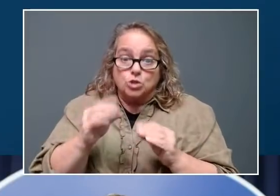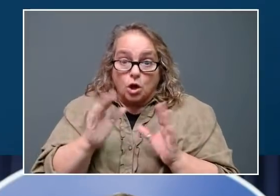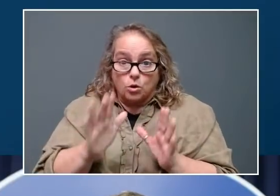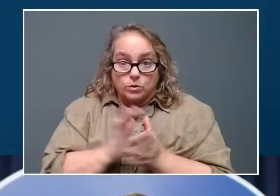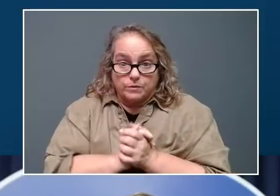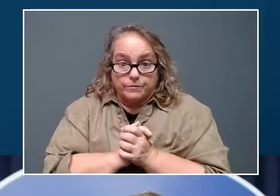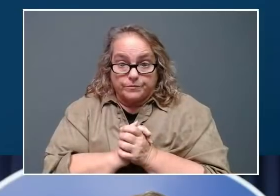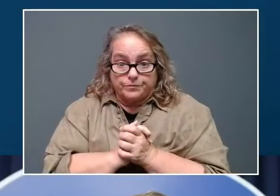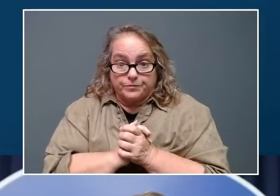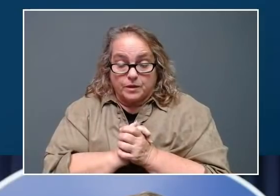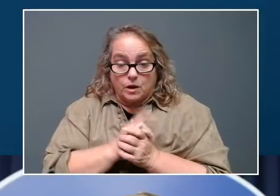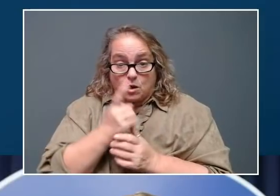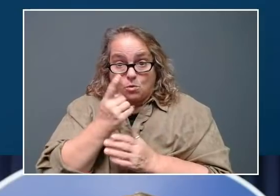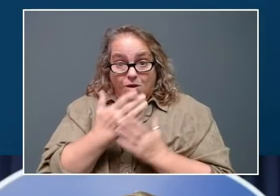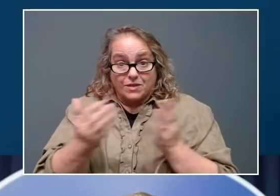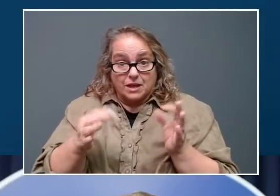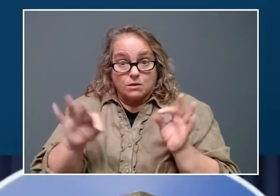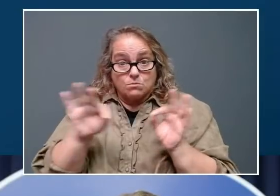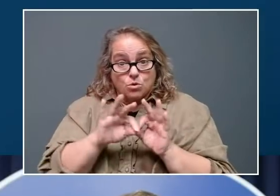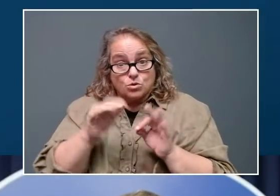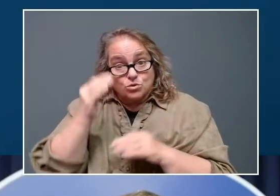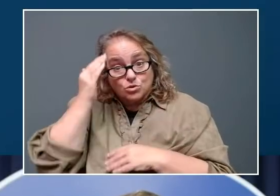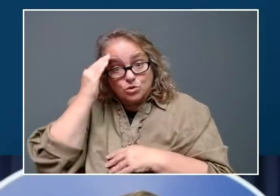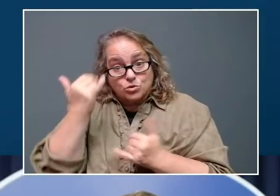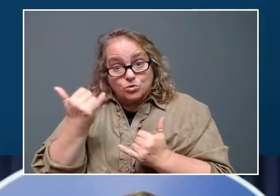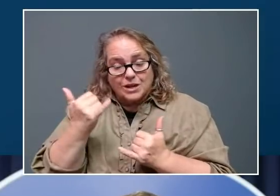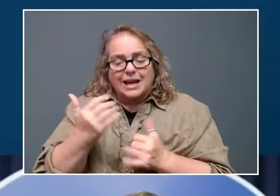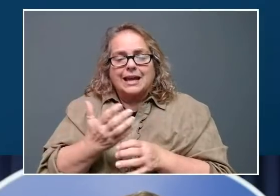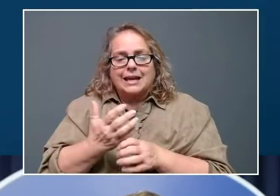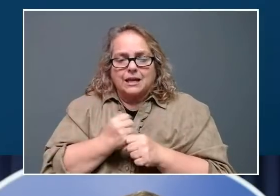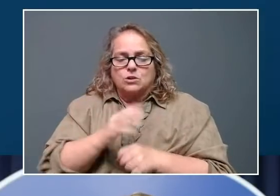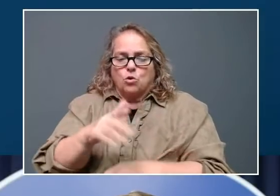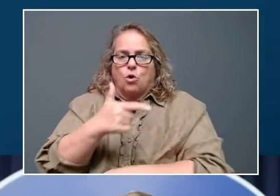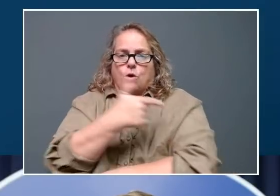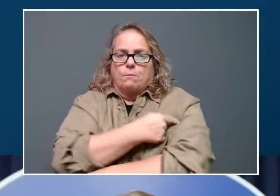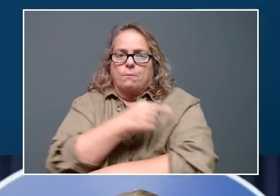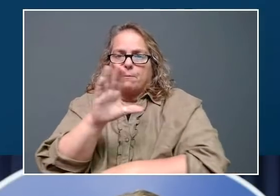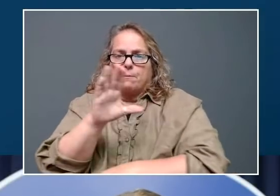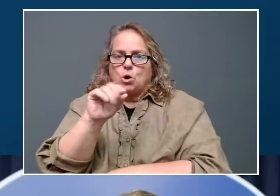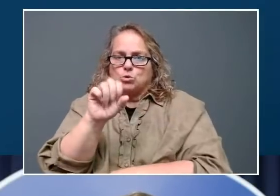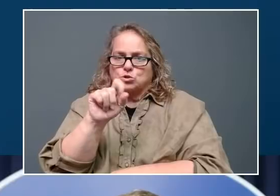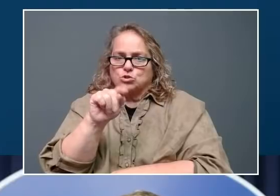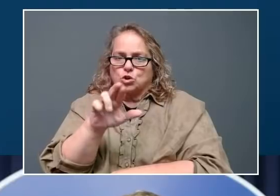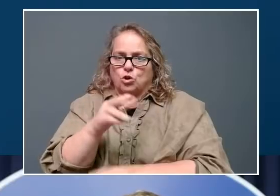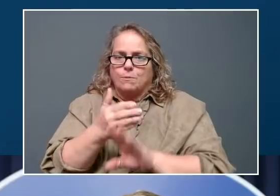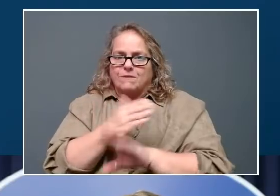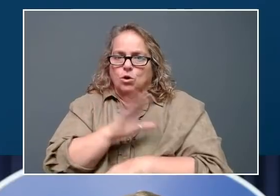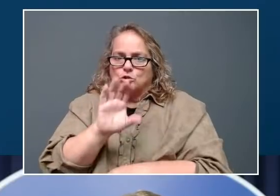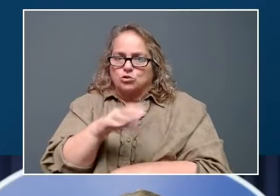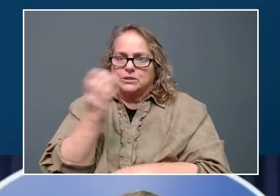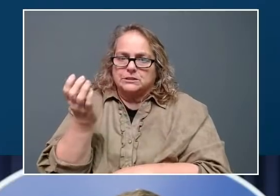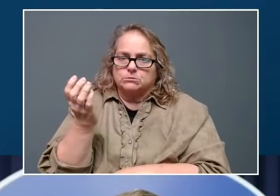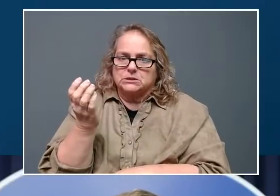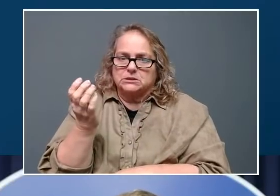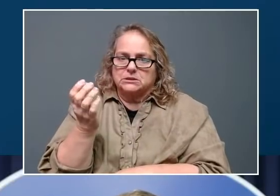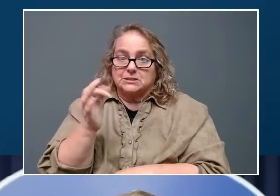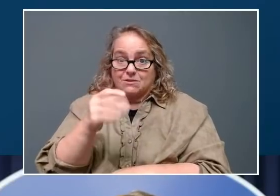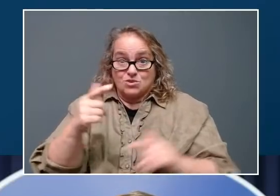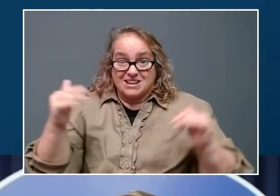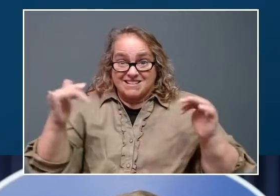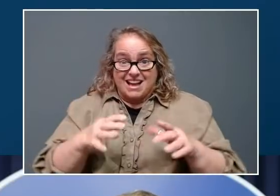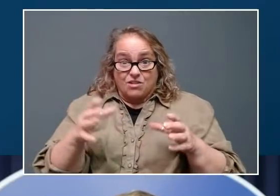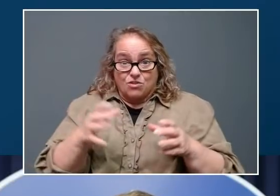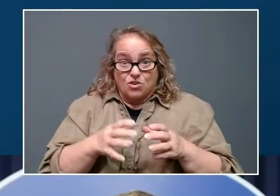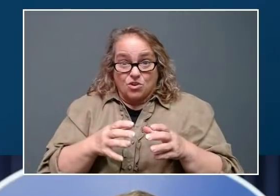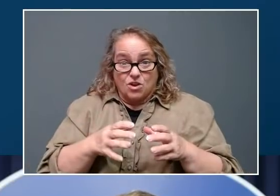takeaway from today. Get your booster shot before Christmas. If you're getting together at a gathering and you haven't done it,